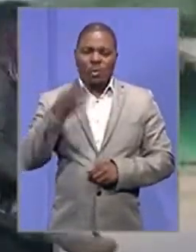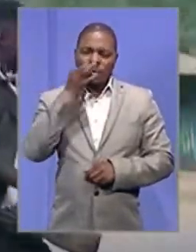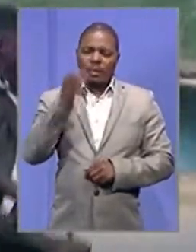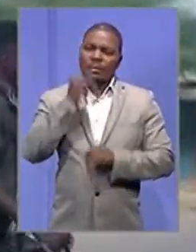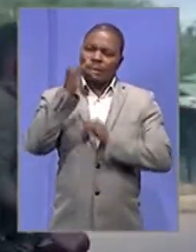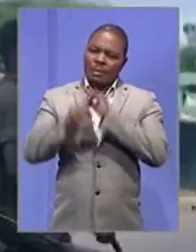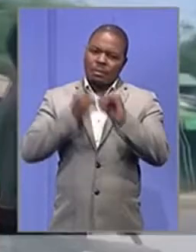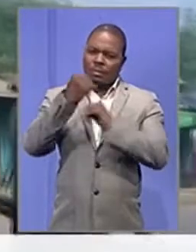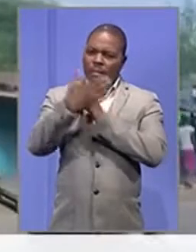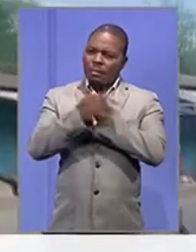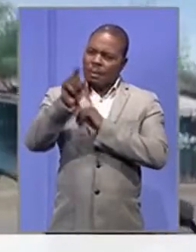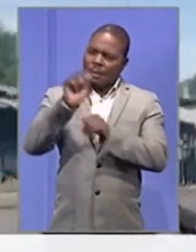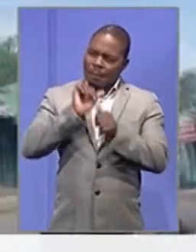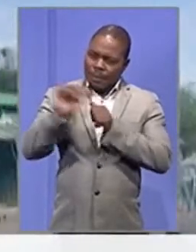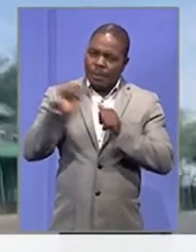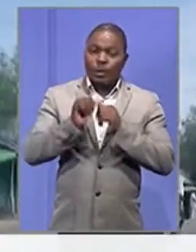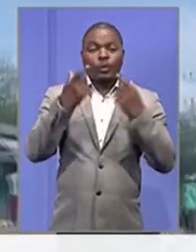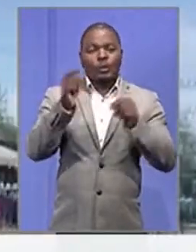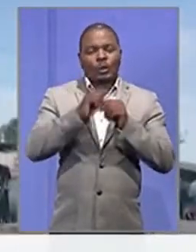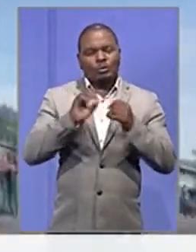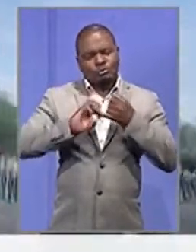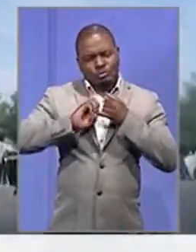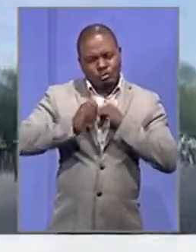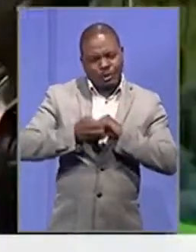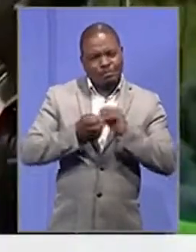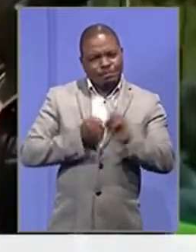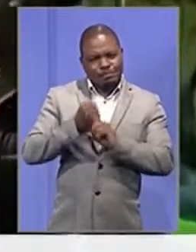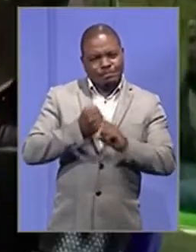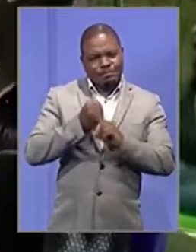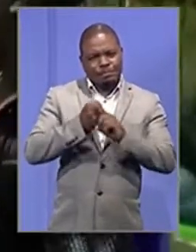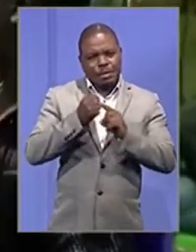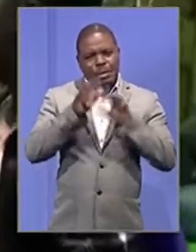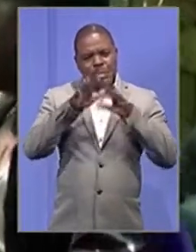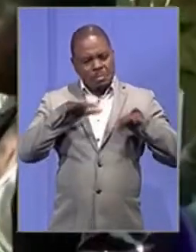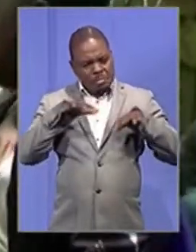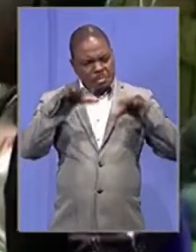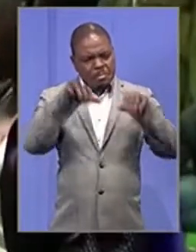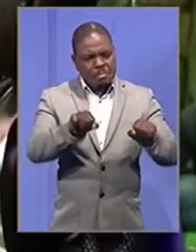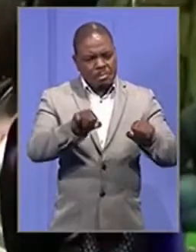boditšhabatšhaba go matlafatša matsapa a go fediša ditiro tša go tsogela mmušo maatla ka Mozambique.